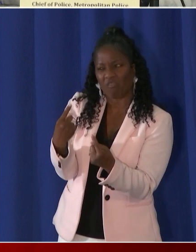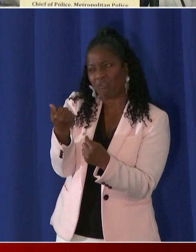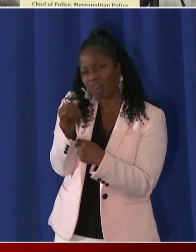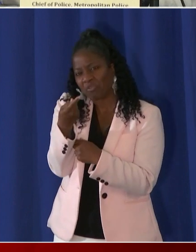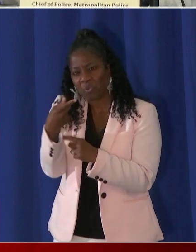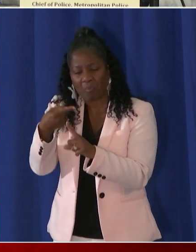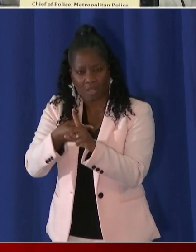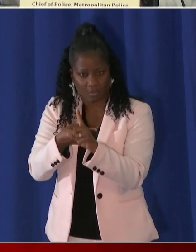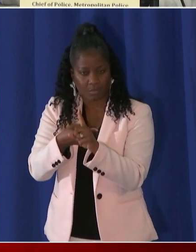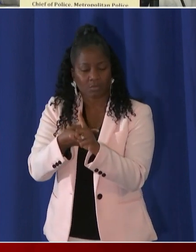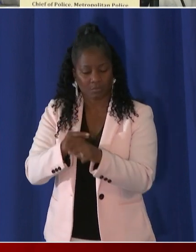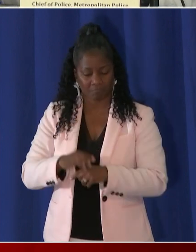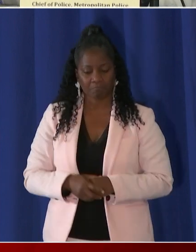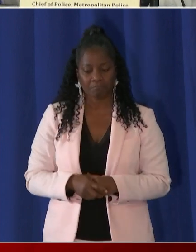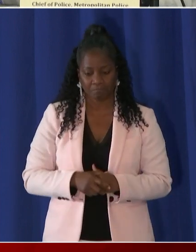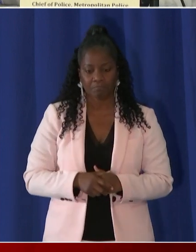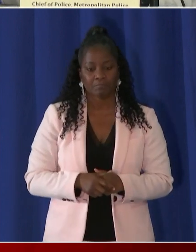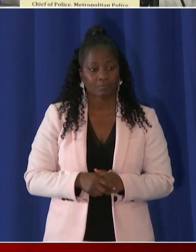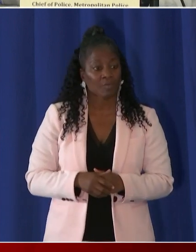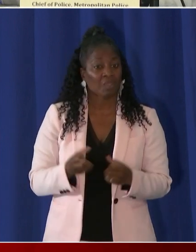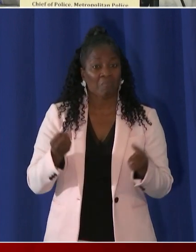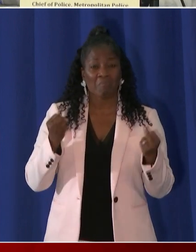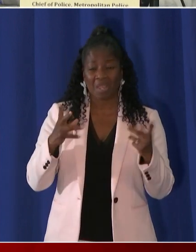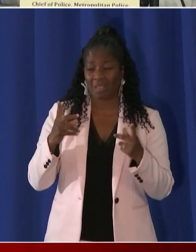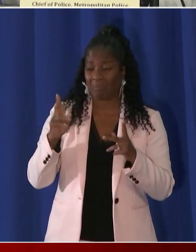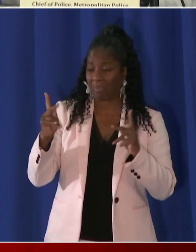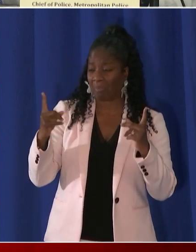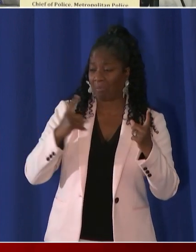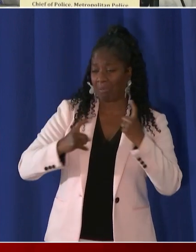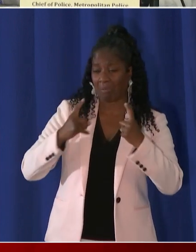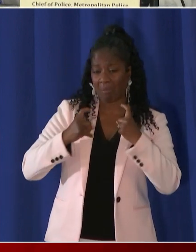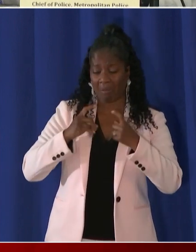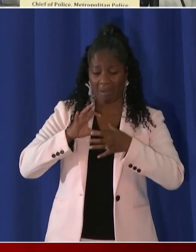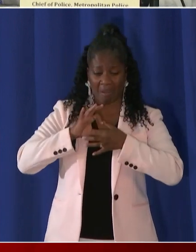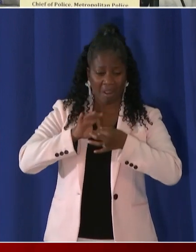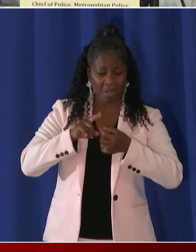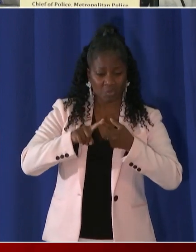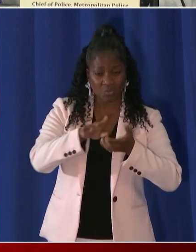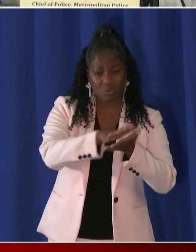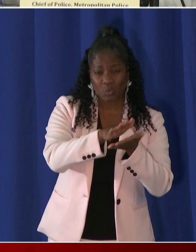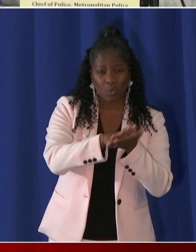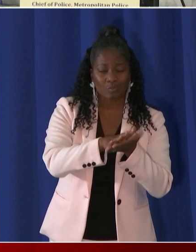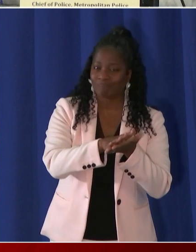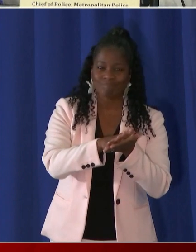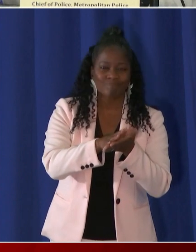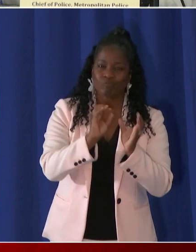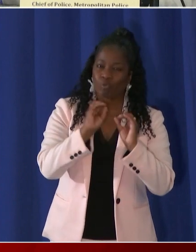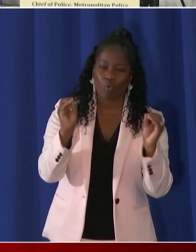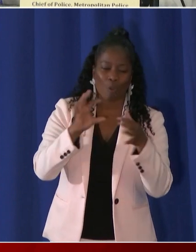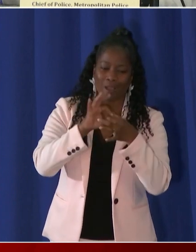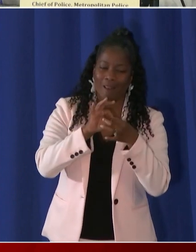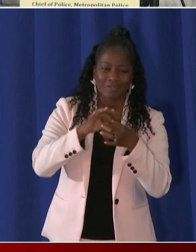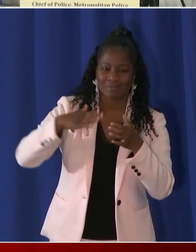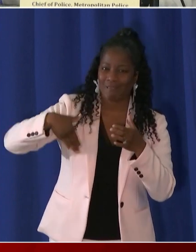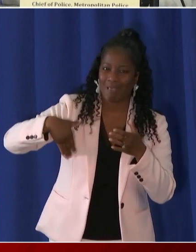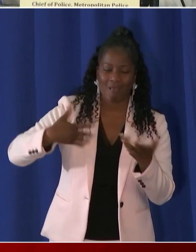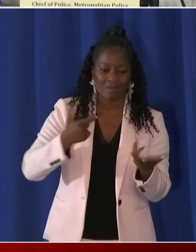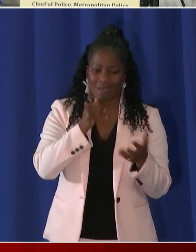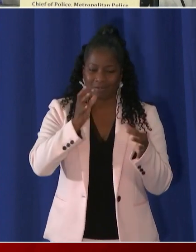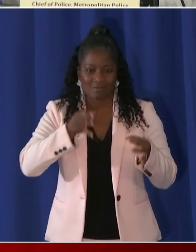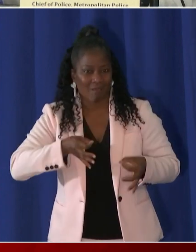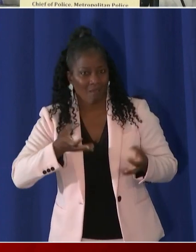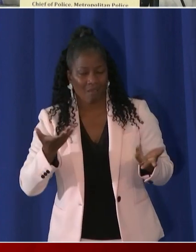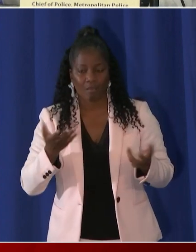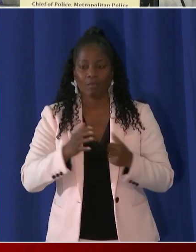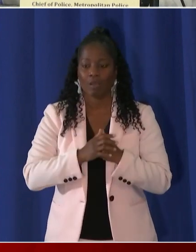only a couple of months. A lot of people have asked, what is the connection to the school? We have not been able to decipher that. We're looking